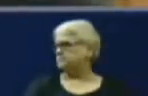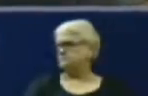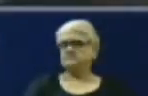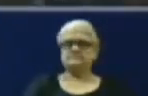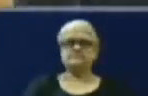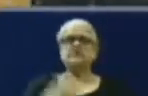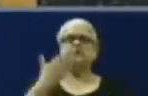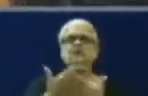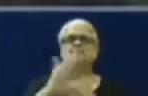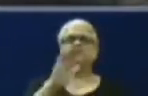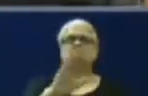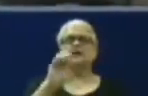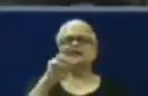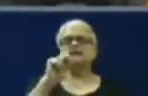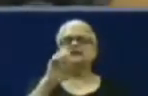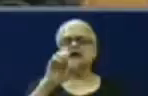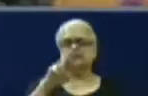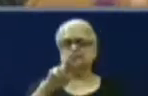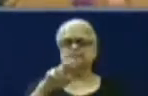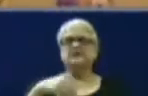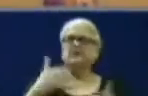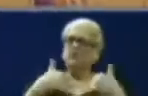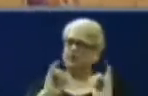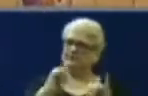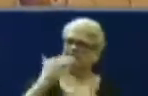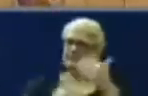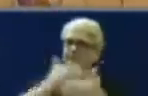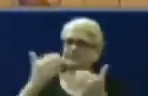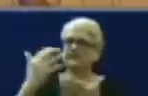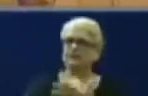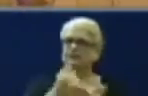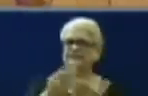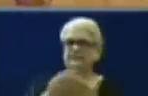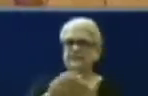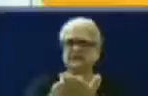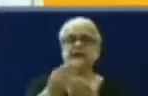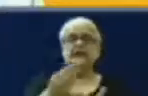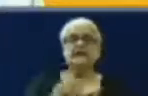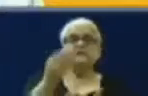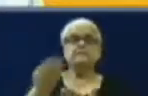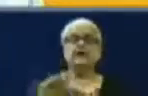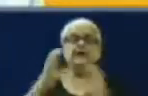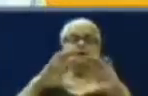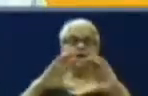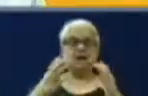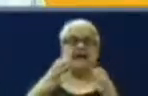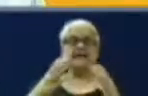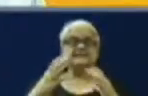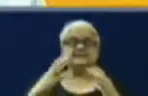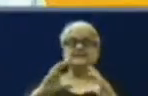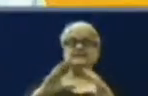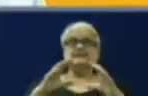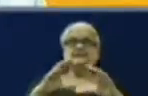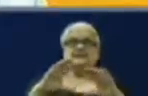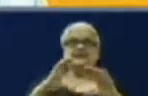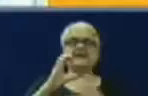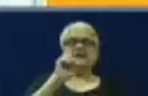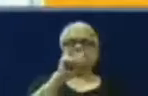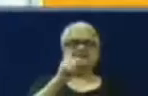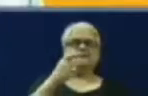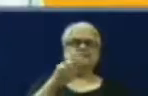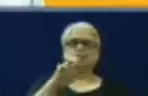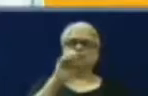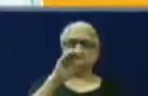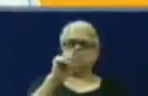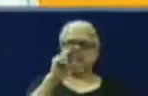Good evening, my name is Connor. We are still in the process of raising money to purchase our class set of robots. Our robotics program consists of both fifth grade